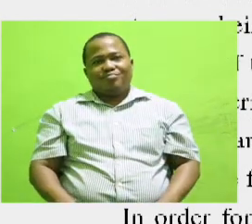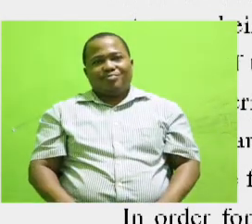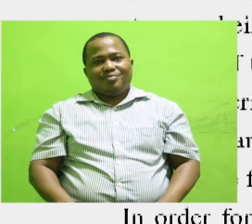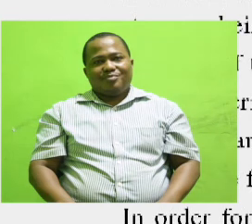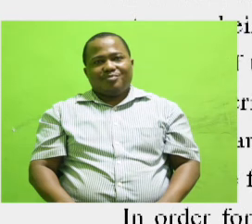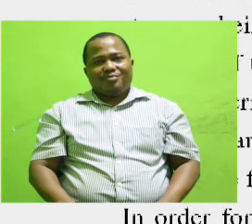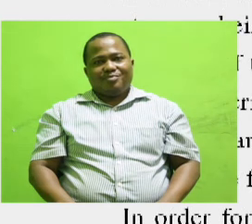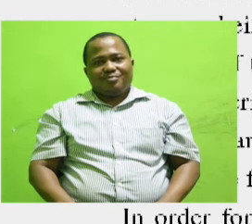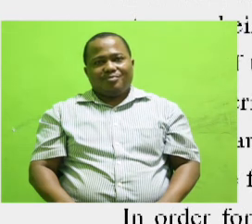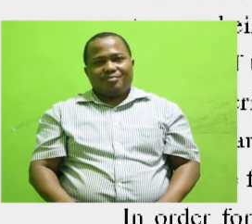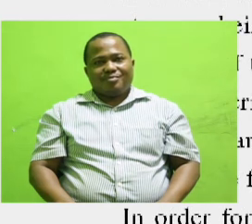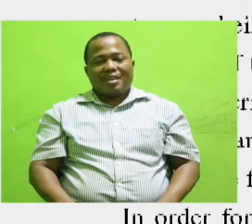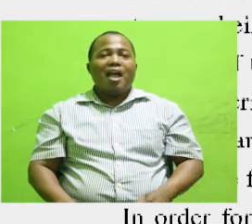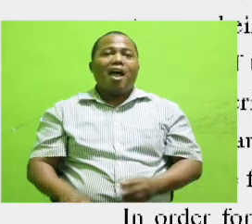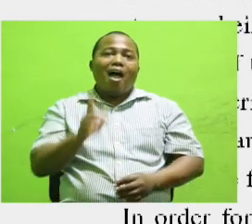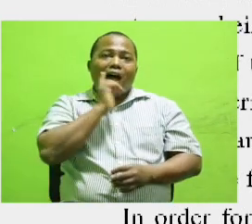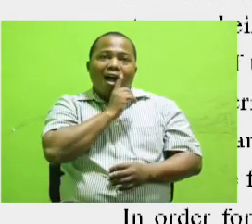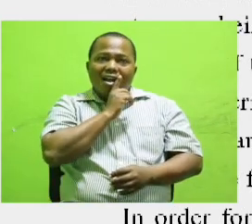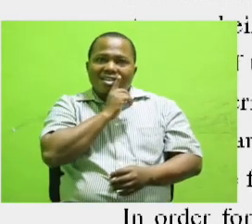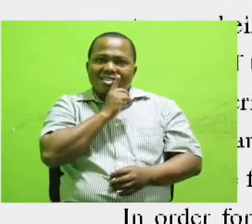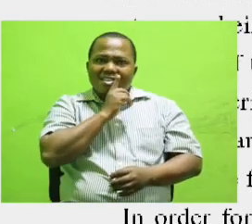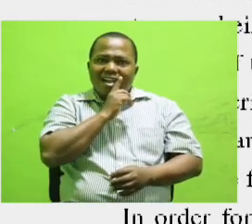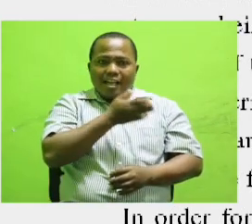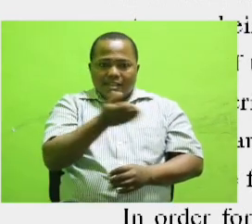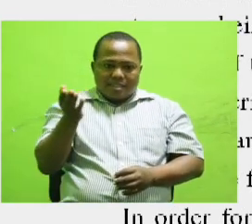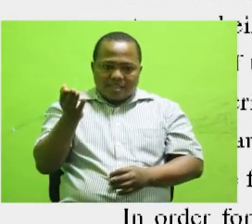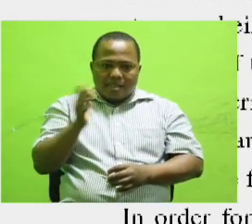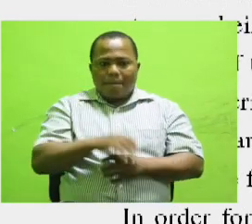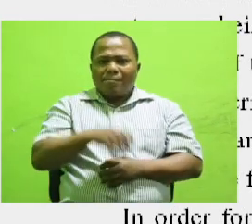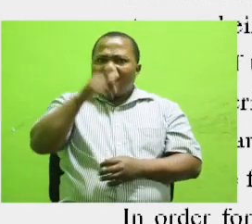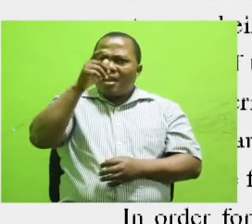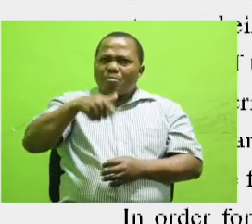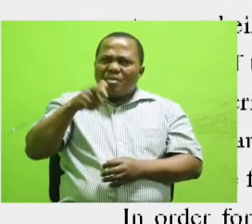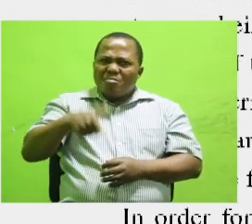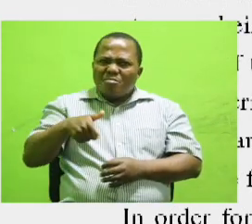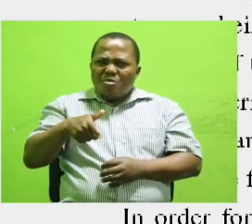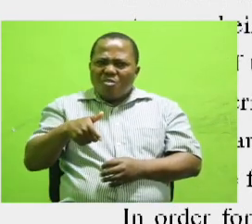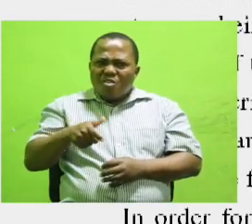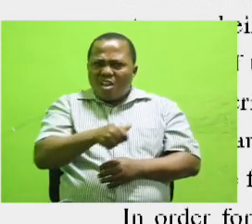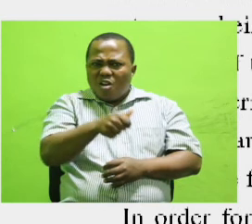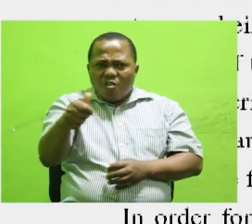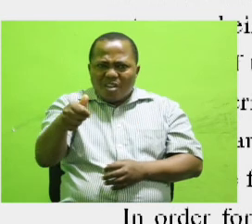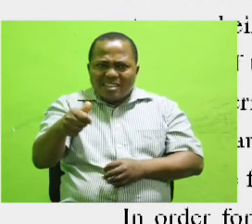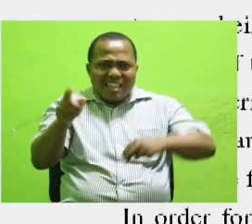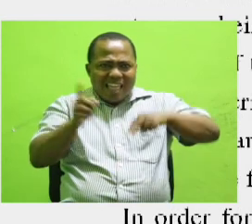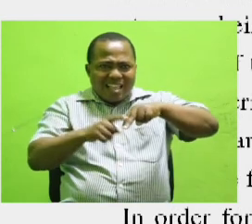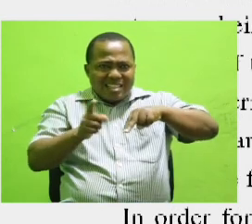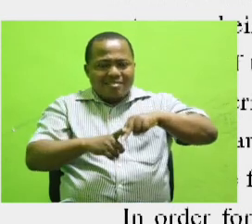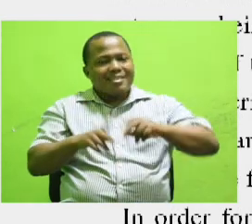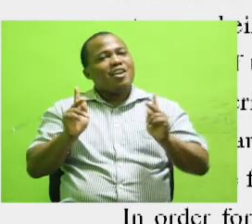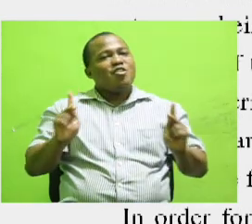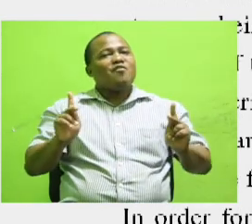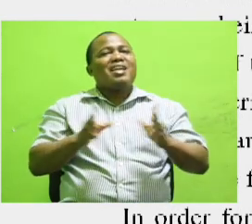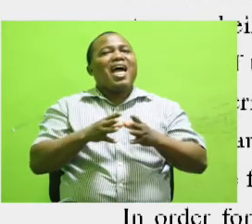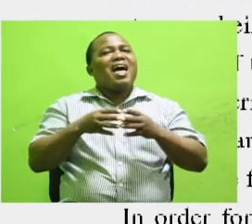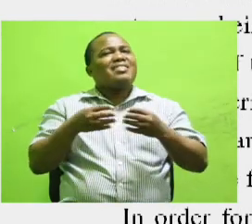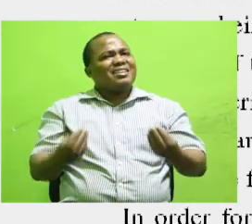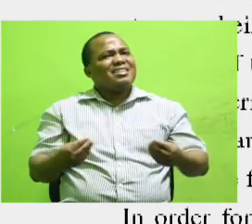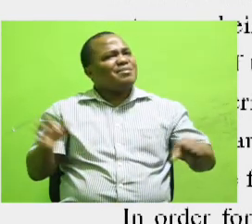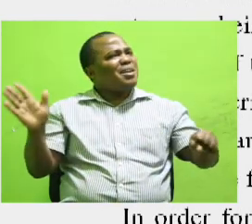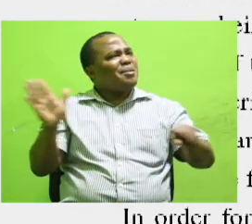any time, the answer states that people living with HIV AIDS are usually affected by many